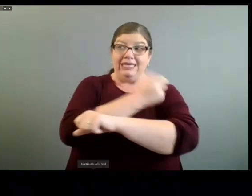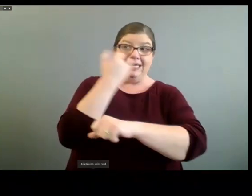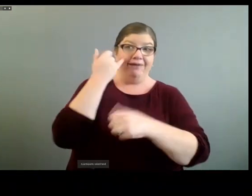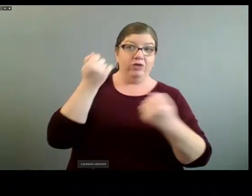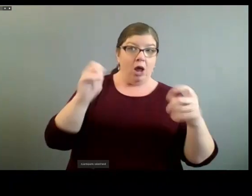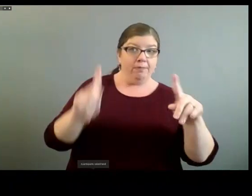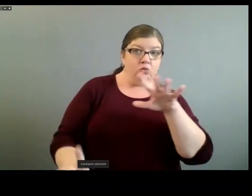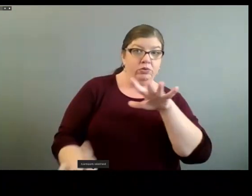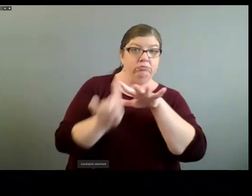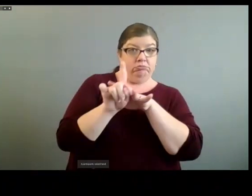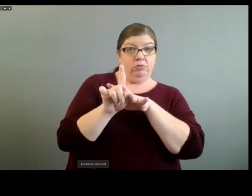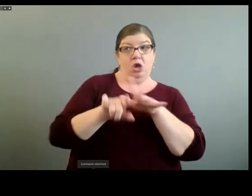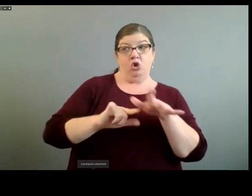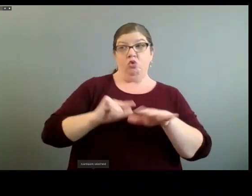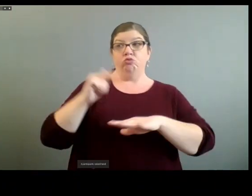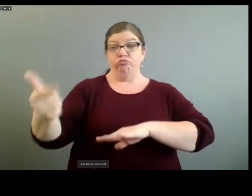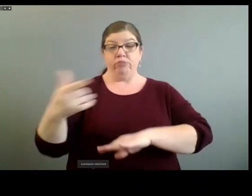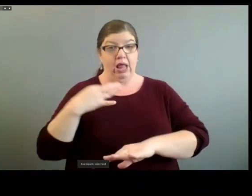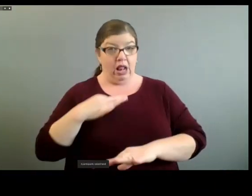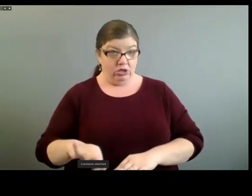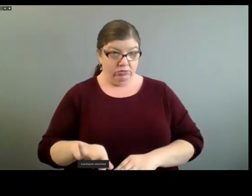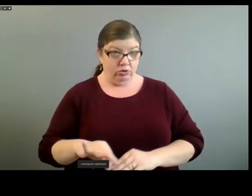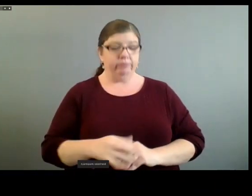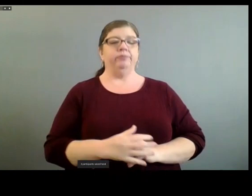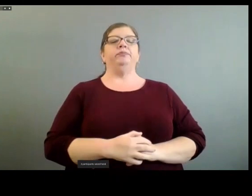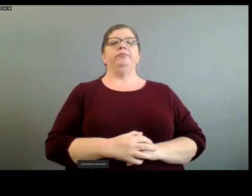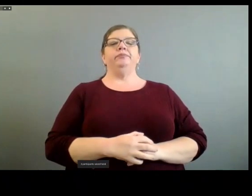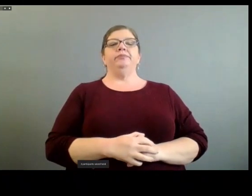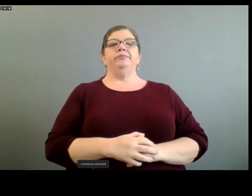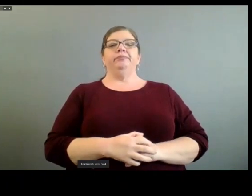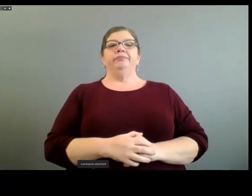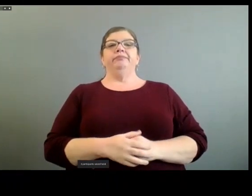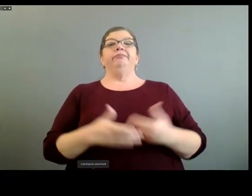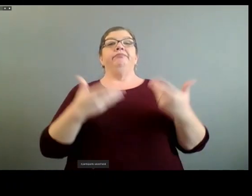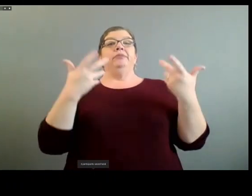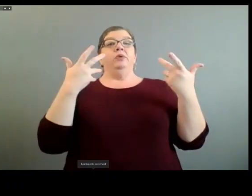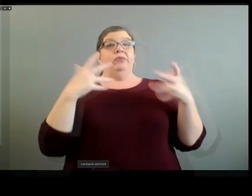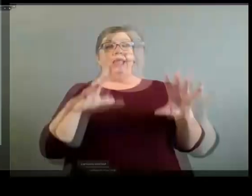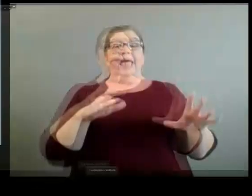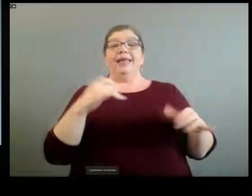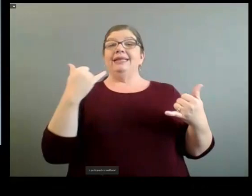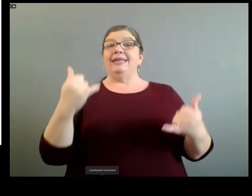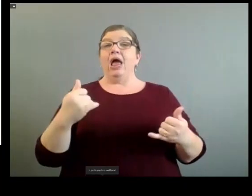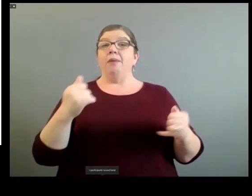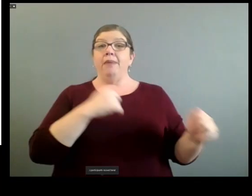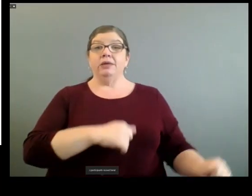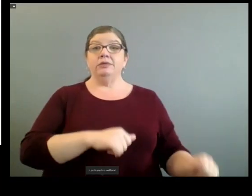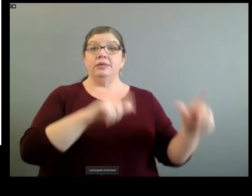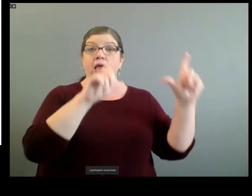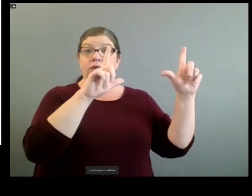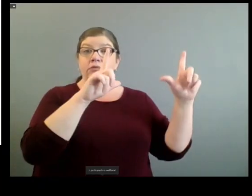you are eligible. And with that, I'd like to bring up my slides.